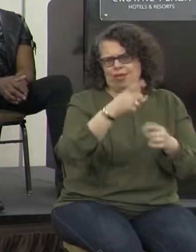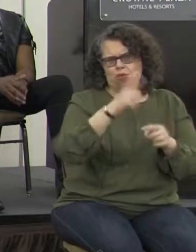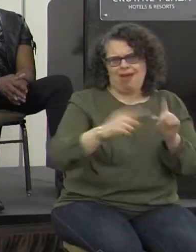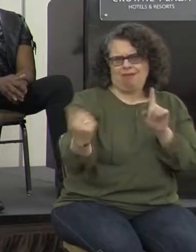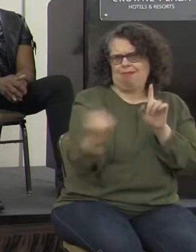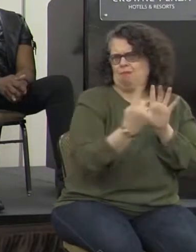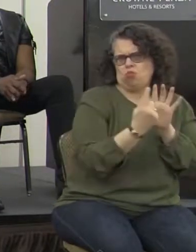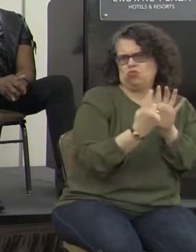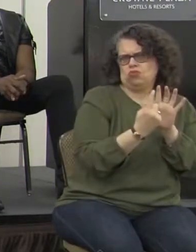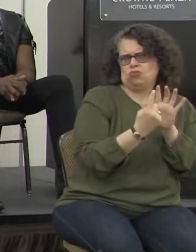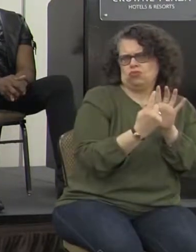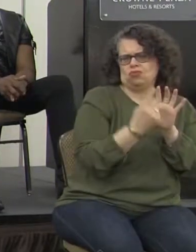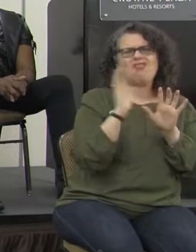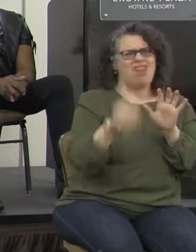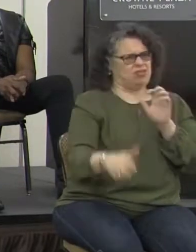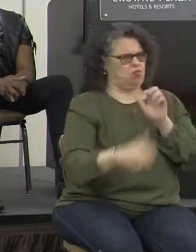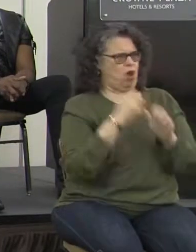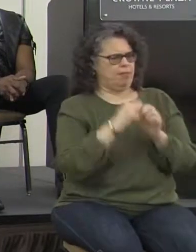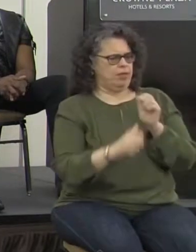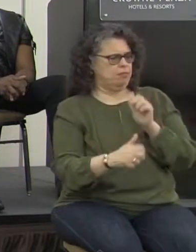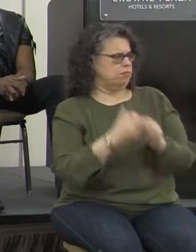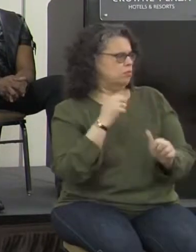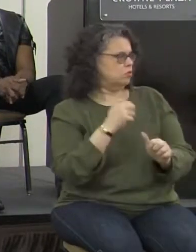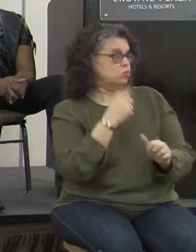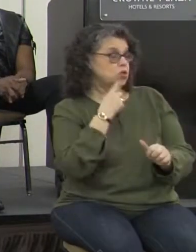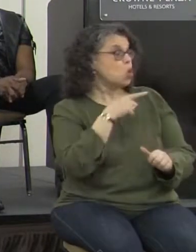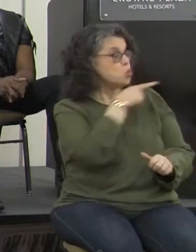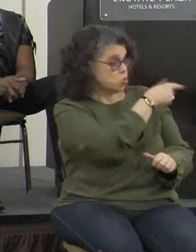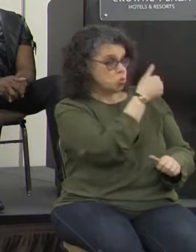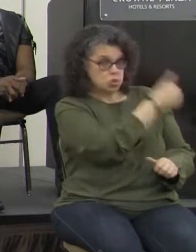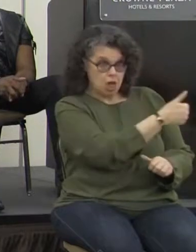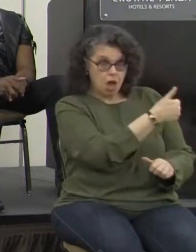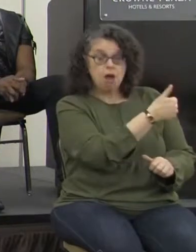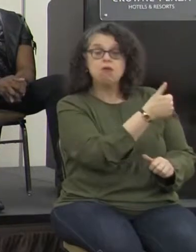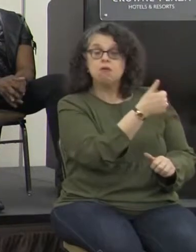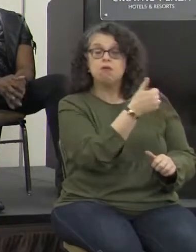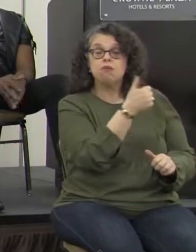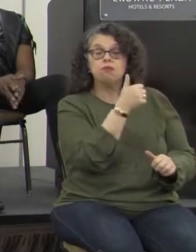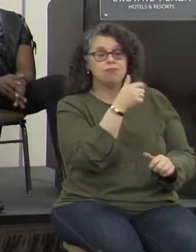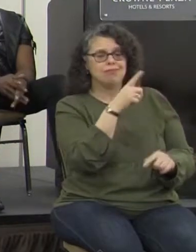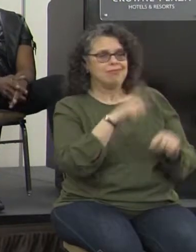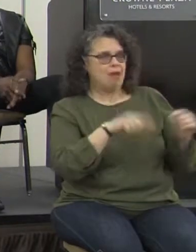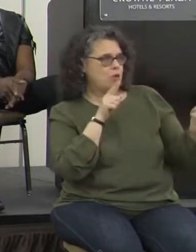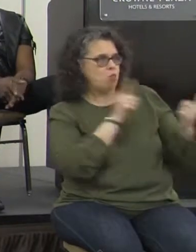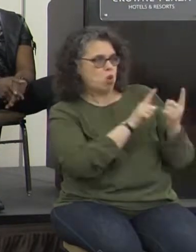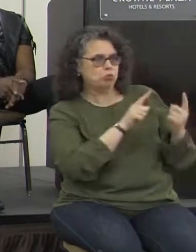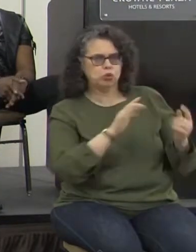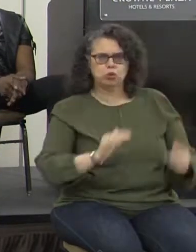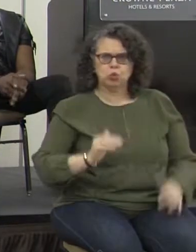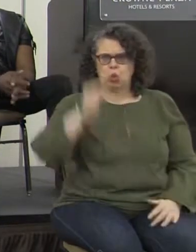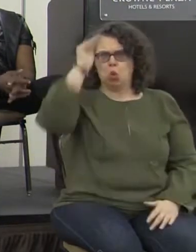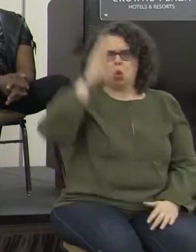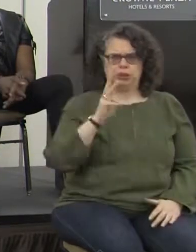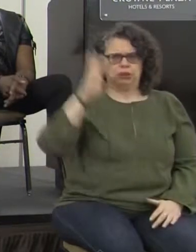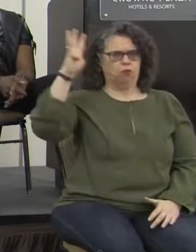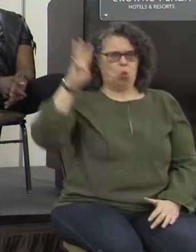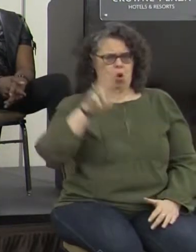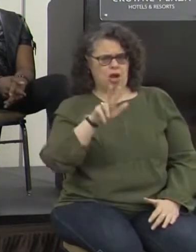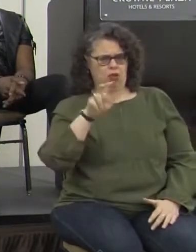unapproachable is a problem. To say that you are unapproachable because you are 6'4" and